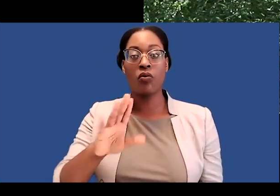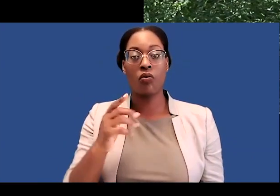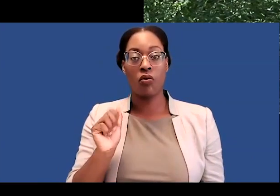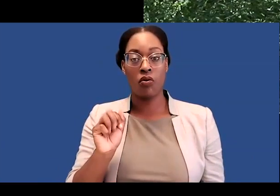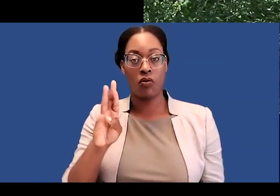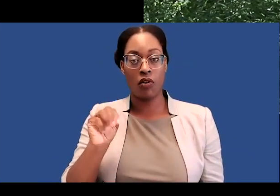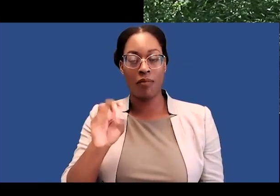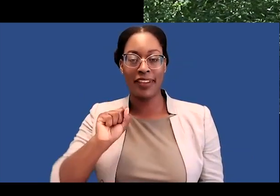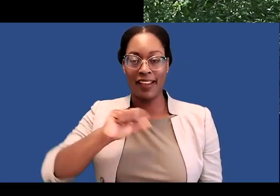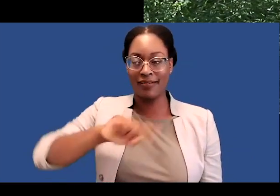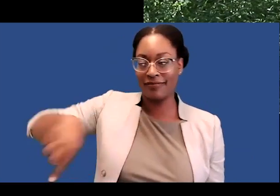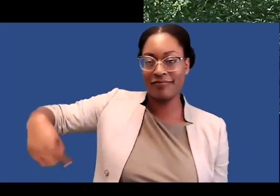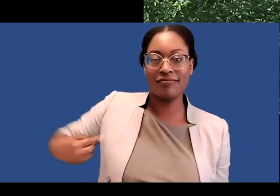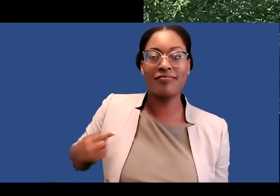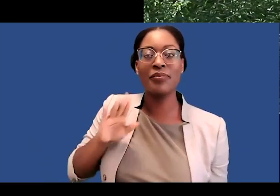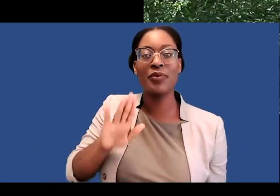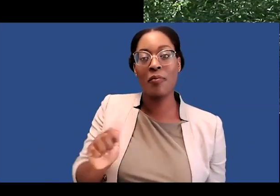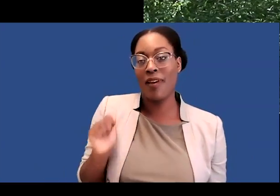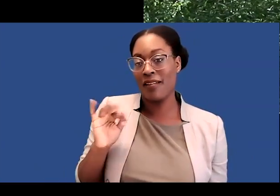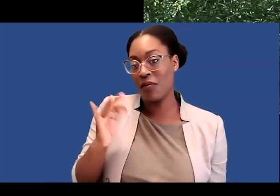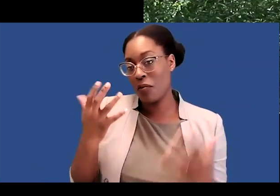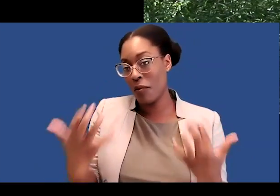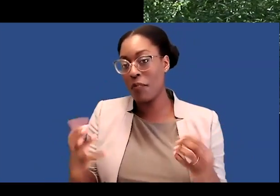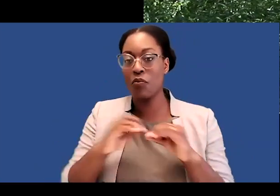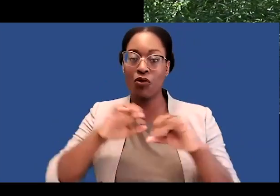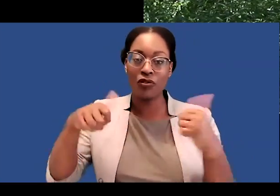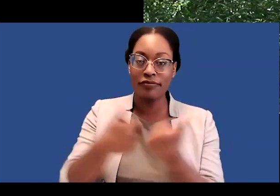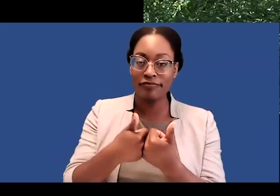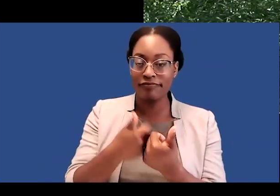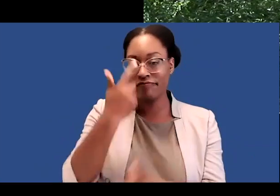and bring it to the front onto that right thigh.